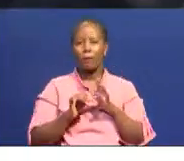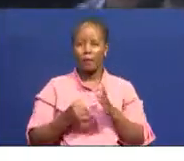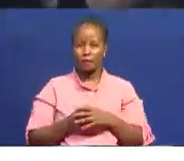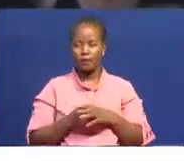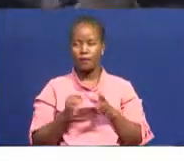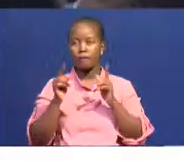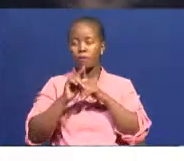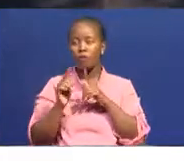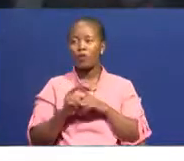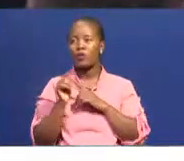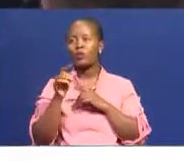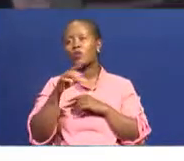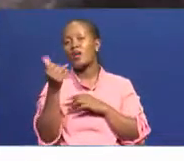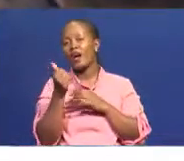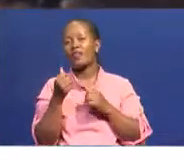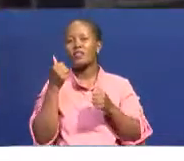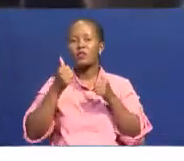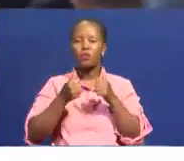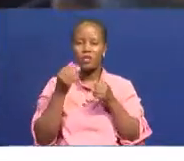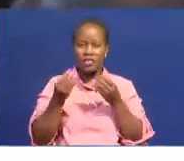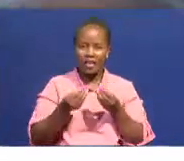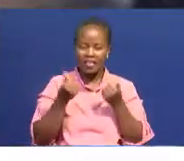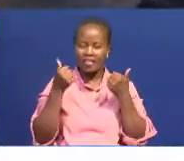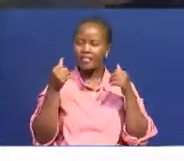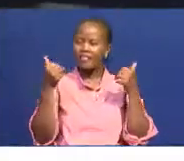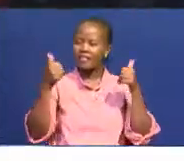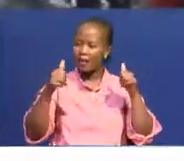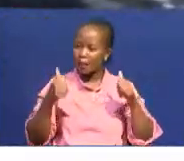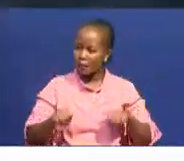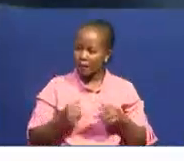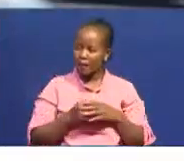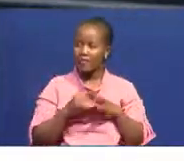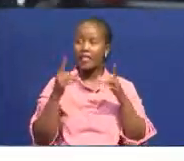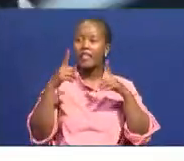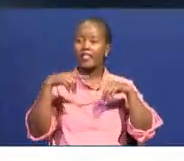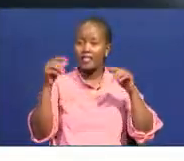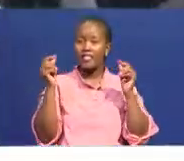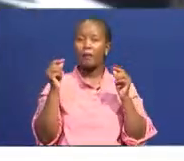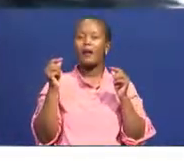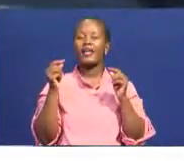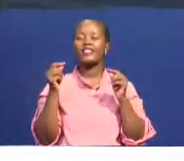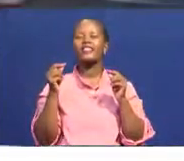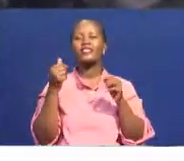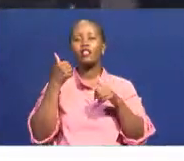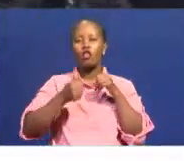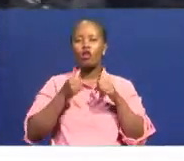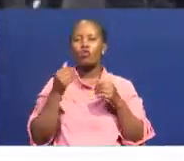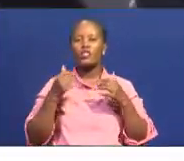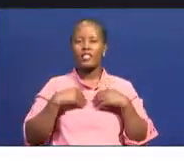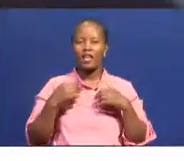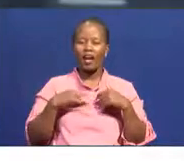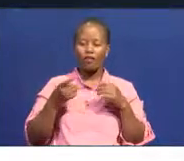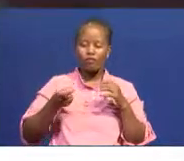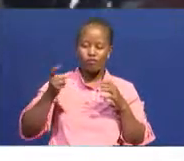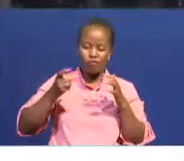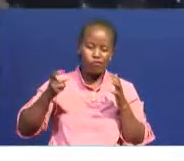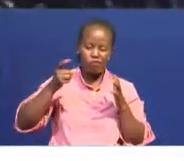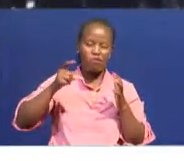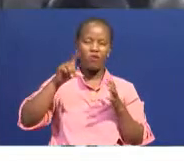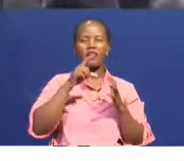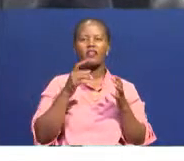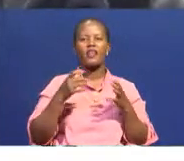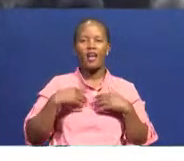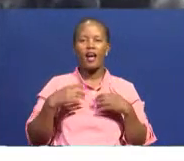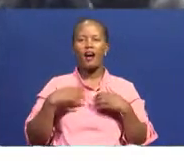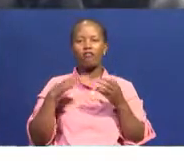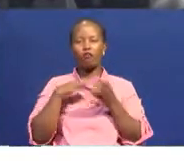economy that have not yet been properly addressed, Japan's defense budget, which has risen year by year, will also translate into tax pressure on